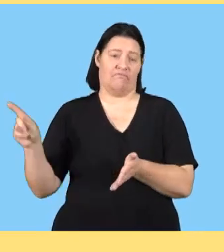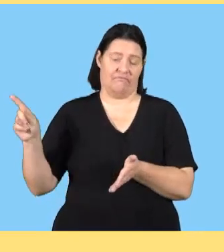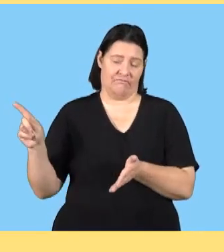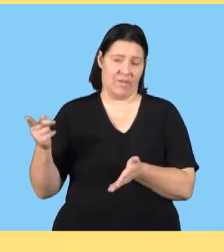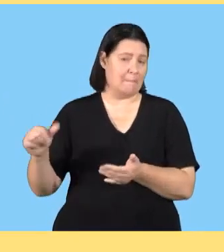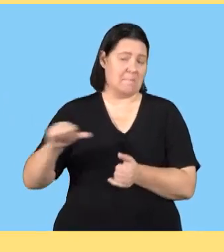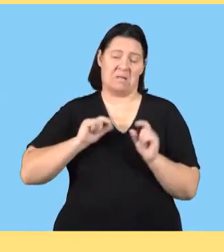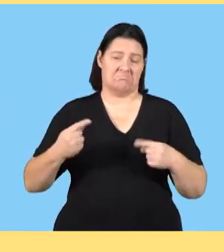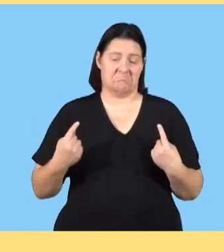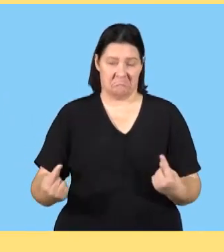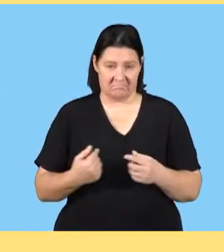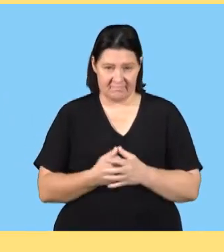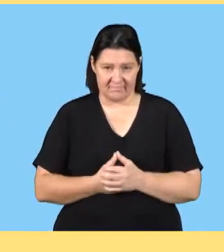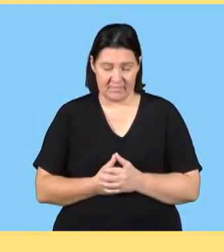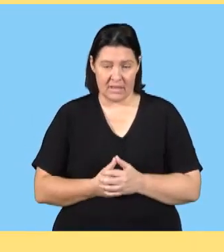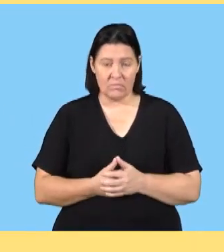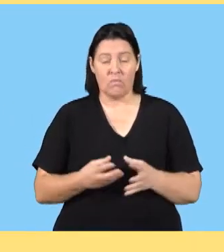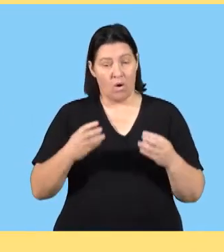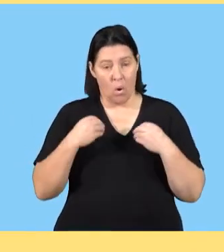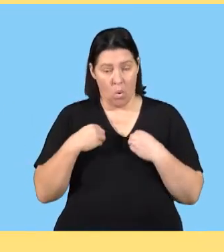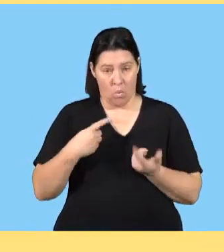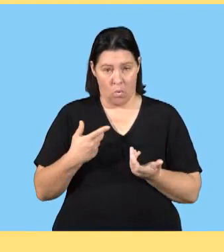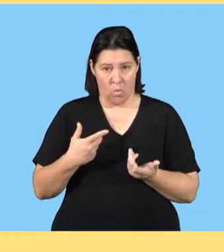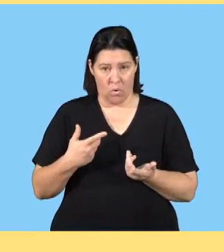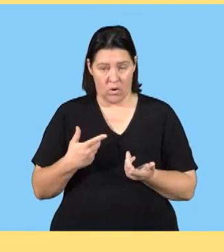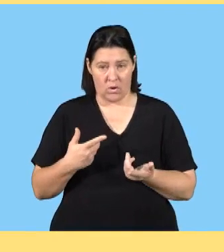Remember, whatever we are owing is